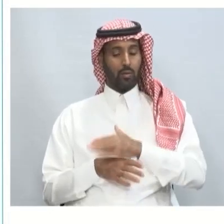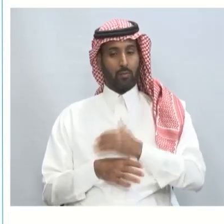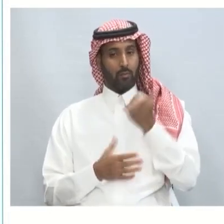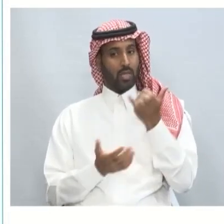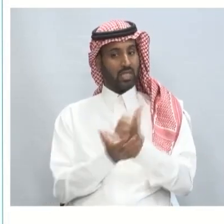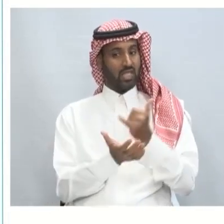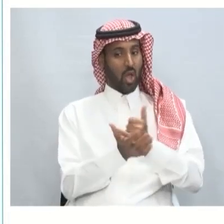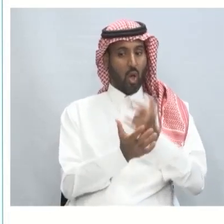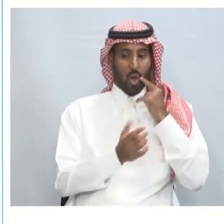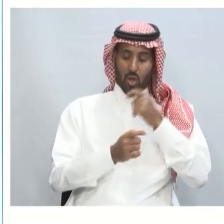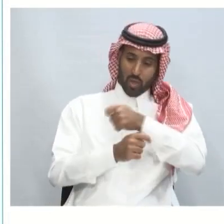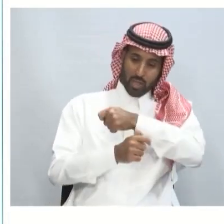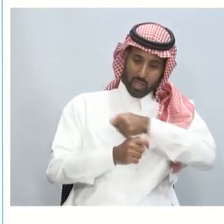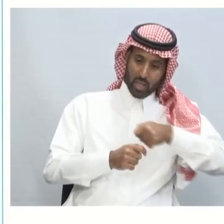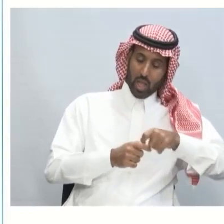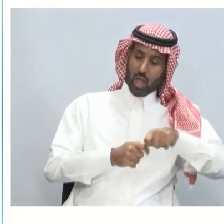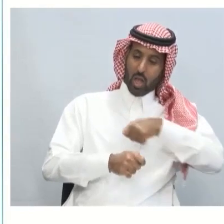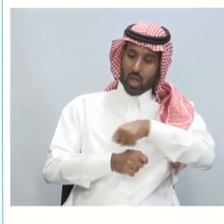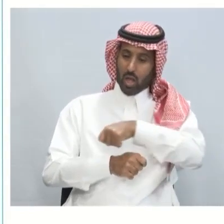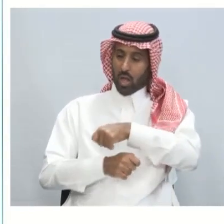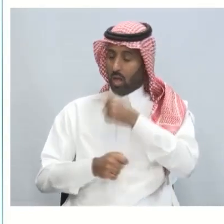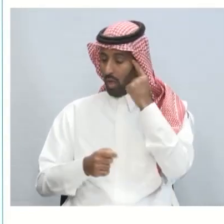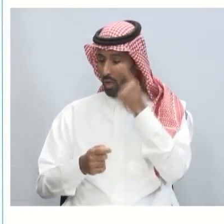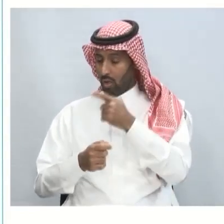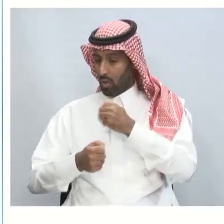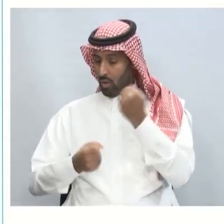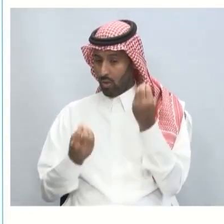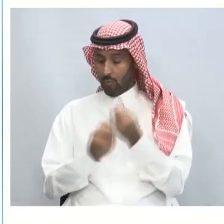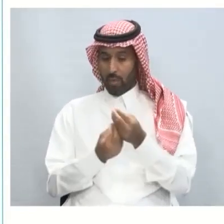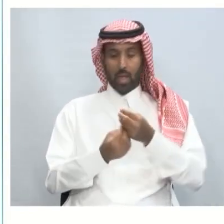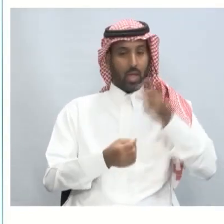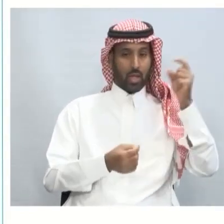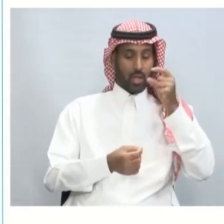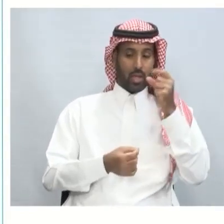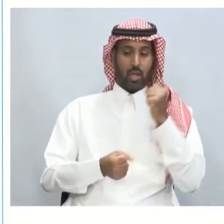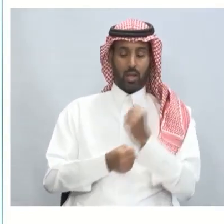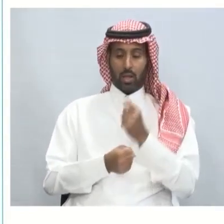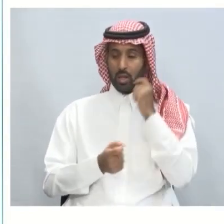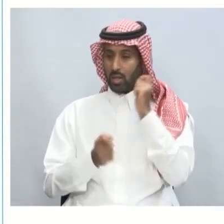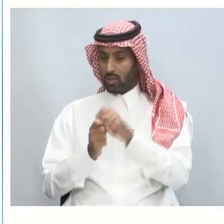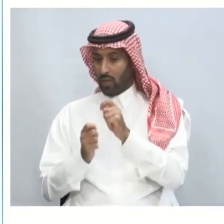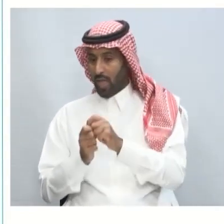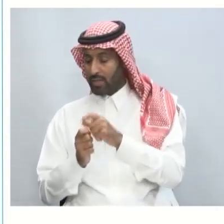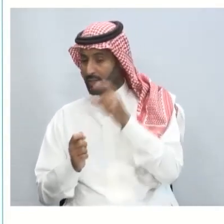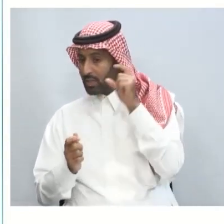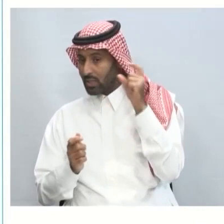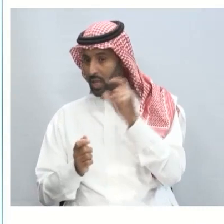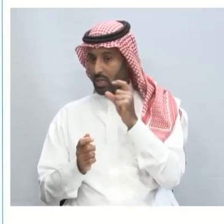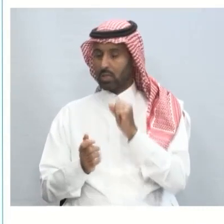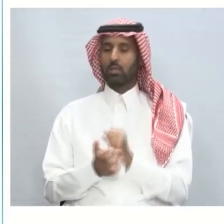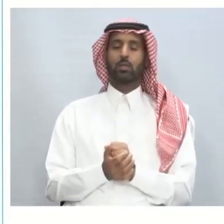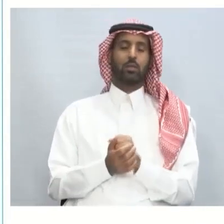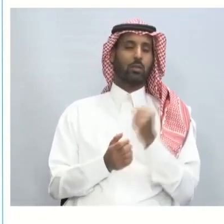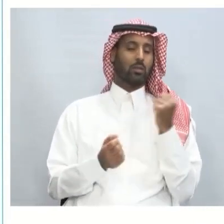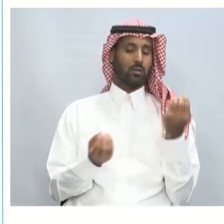the surgical ward. So now we know that he works in a hospital and advise doctors. Now we know that he